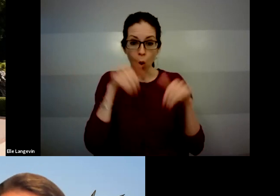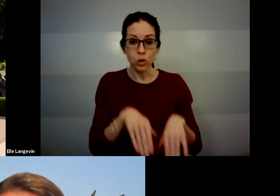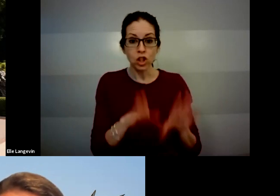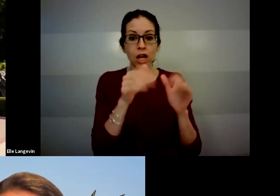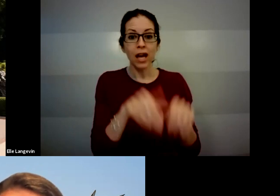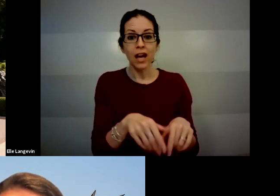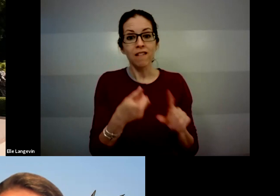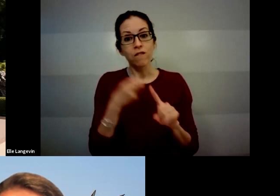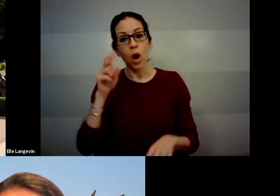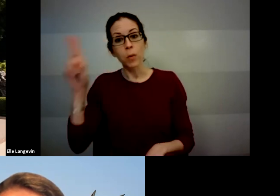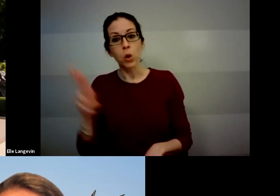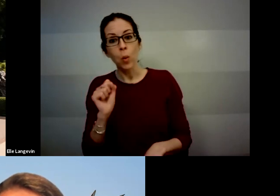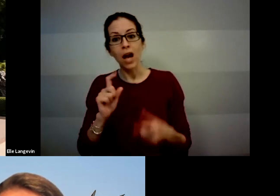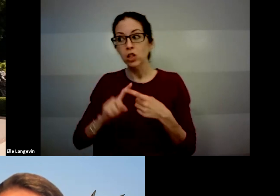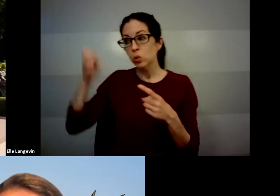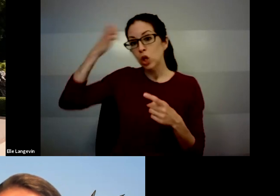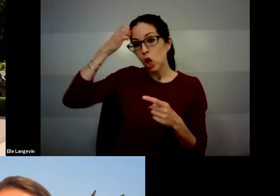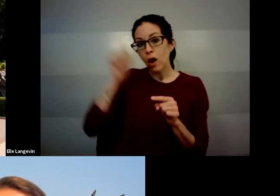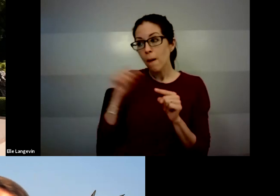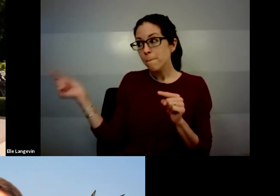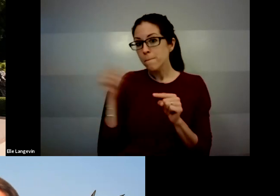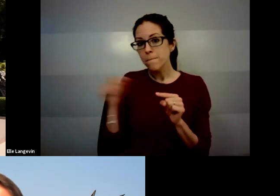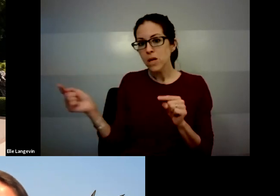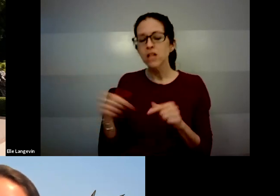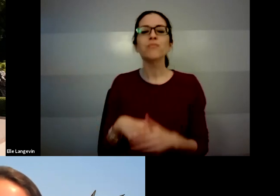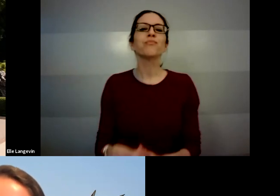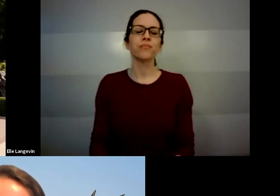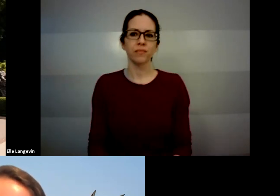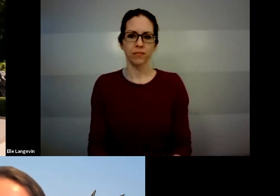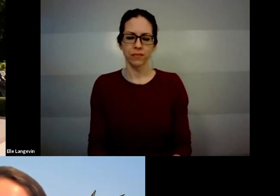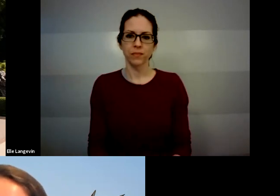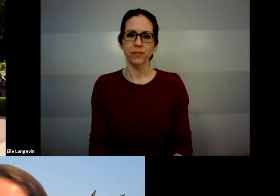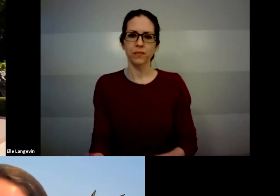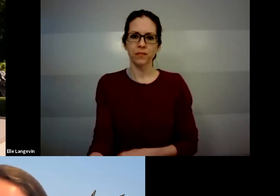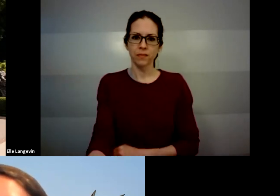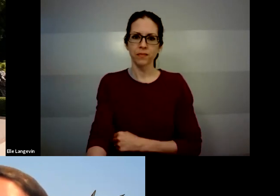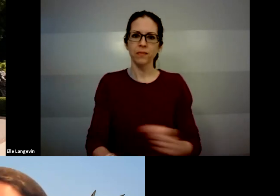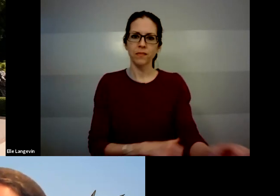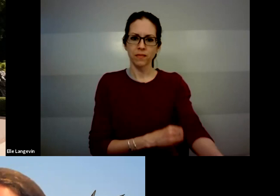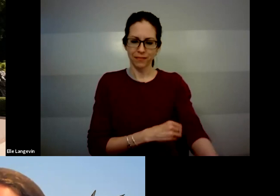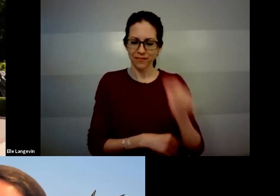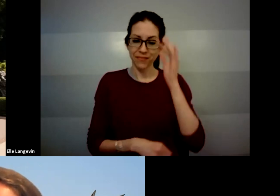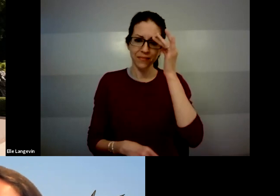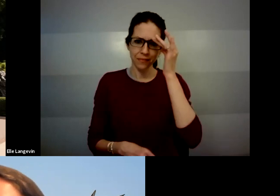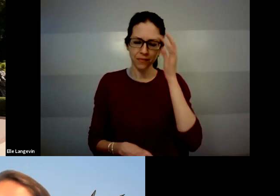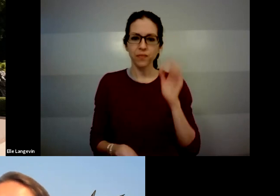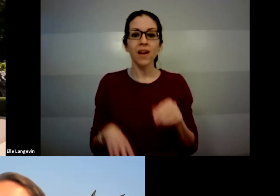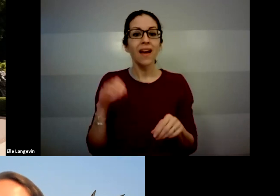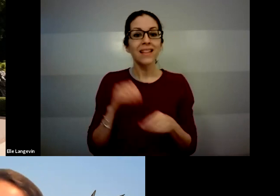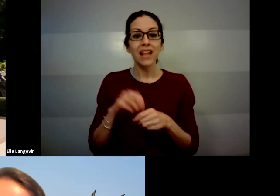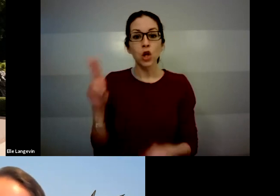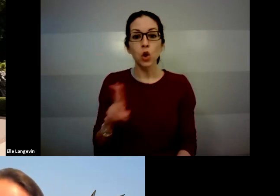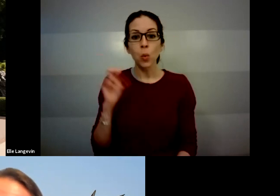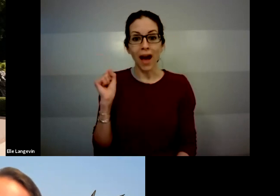United States to Europe or vice versa? So in the United States, every